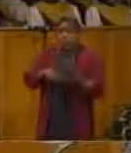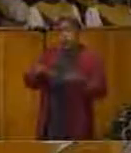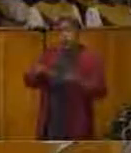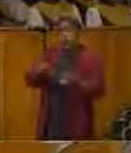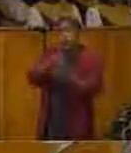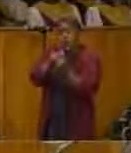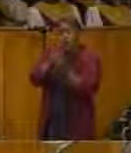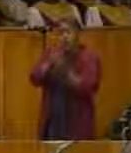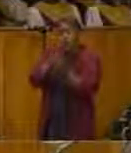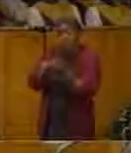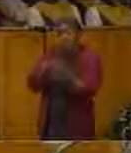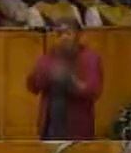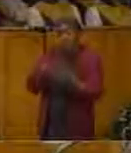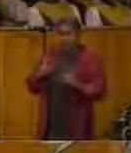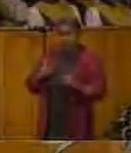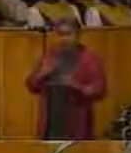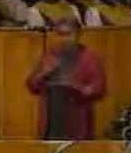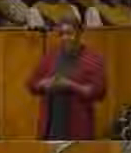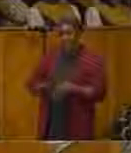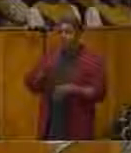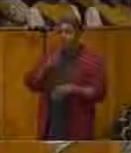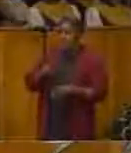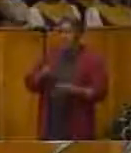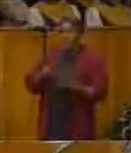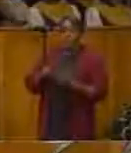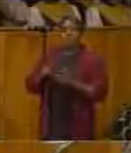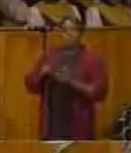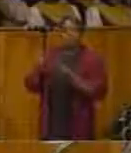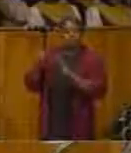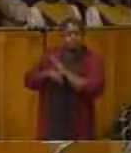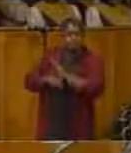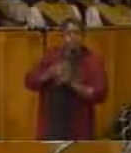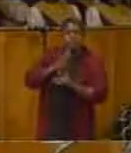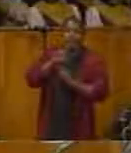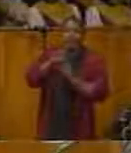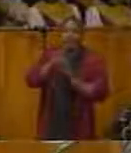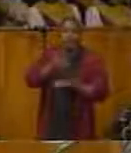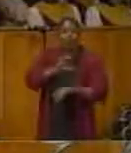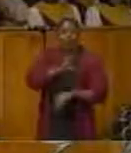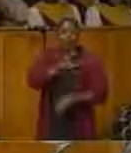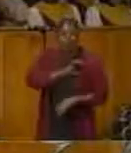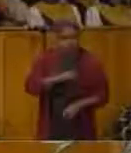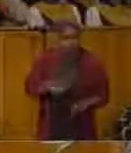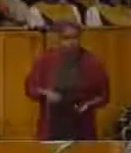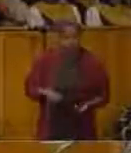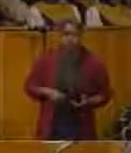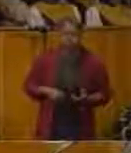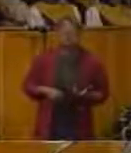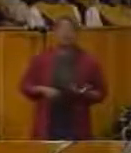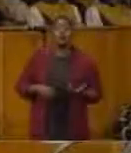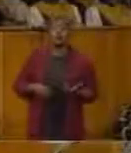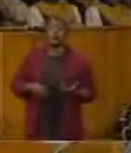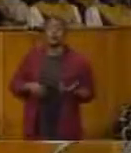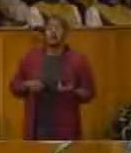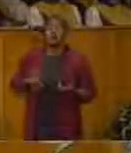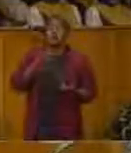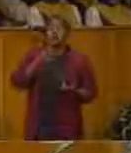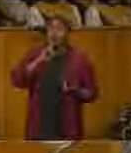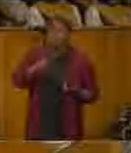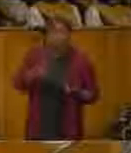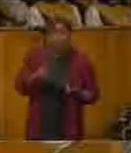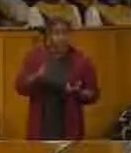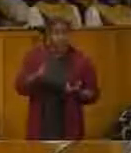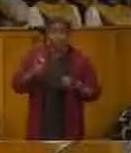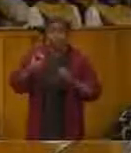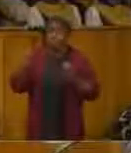you have that speaks volumes about your character. My friend, nothing shares more about who